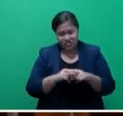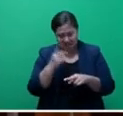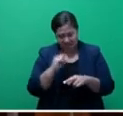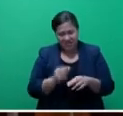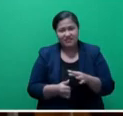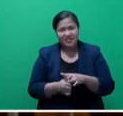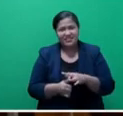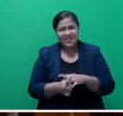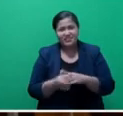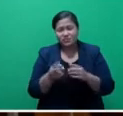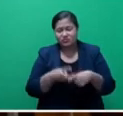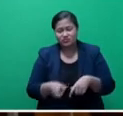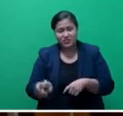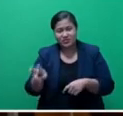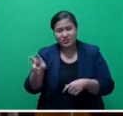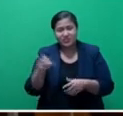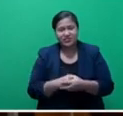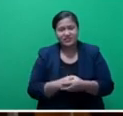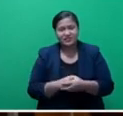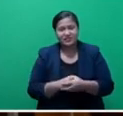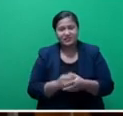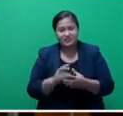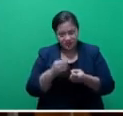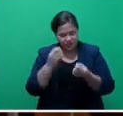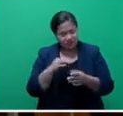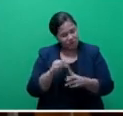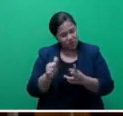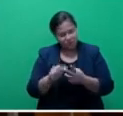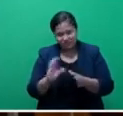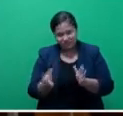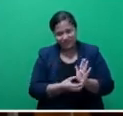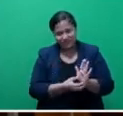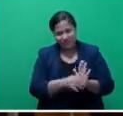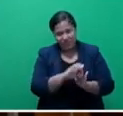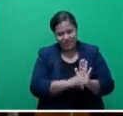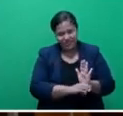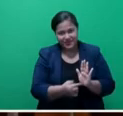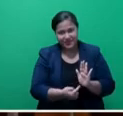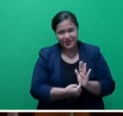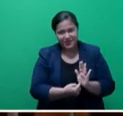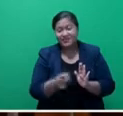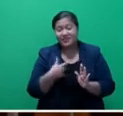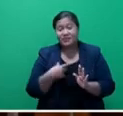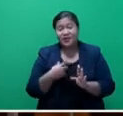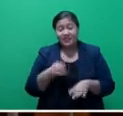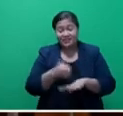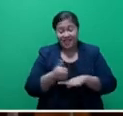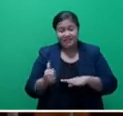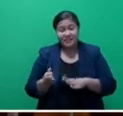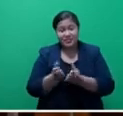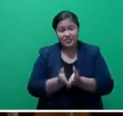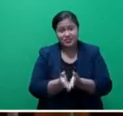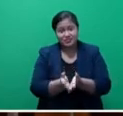to transportation is actually well defined in our constitution. And this is where the government shipping franchise scheme,